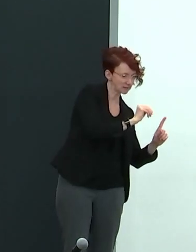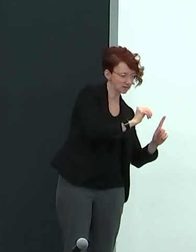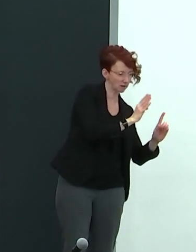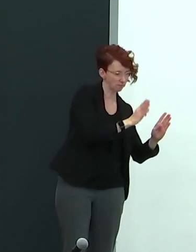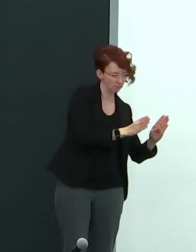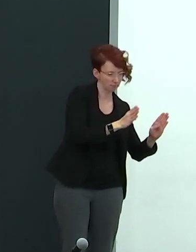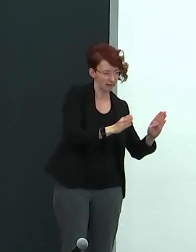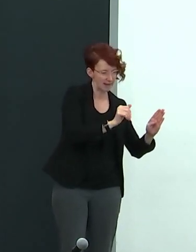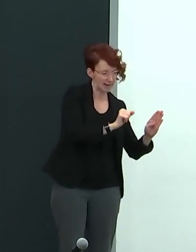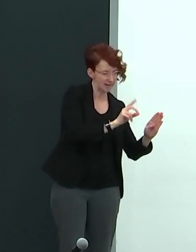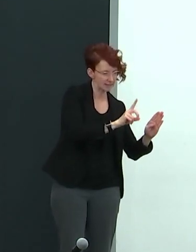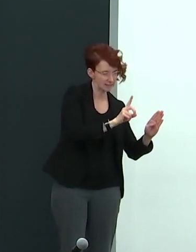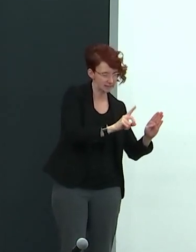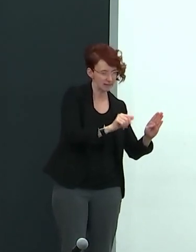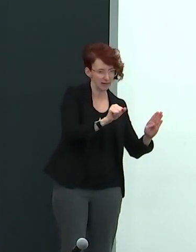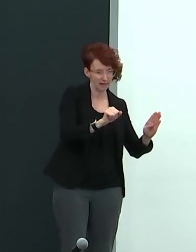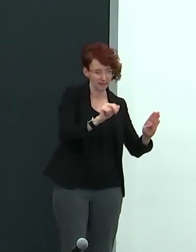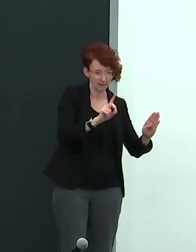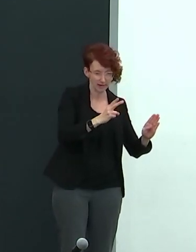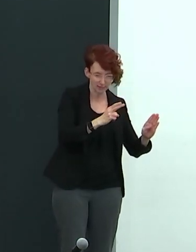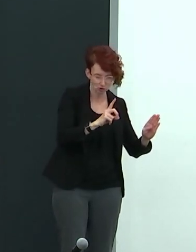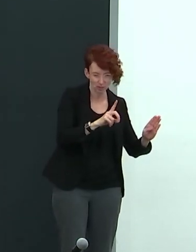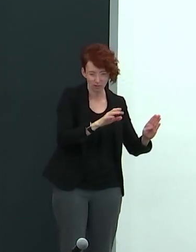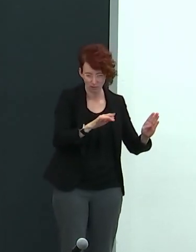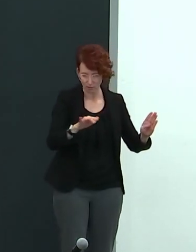attention deficit hyperactivity disorder,